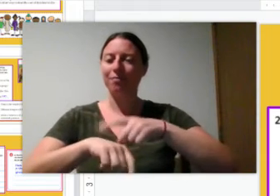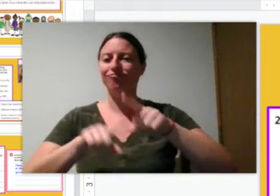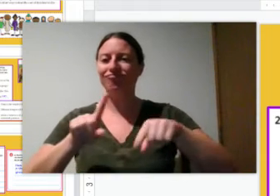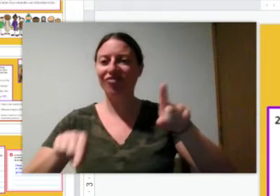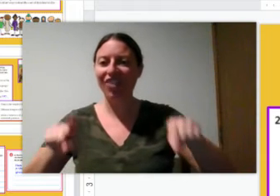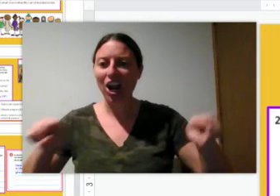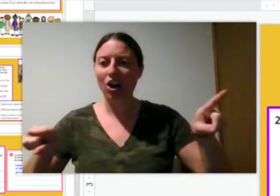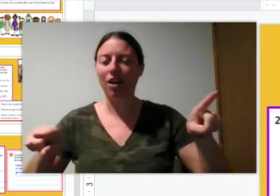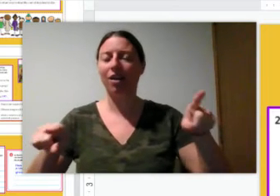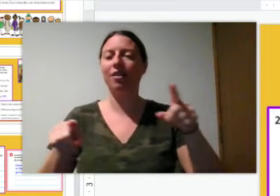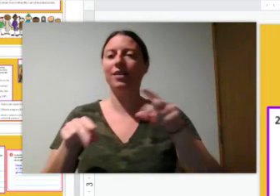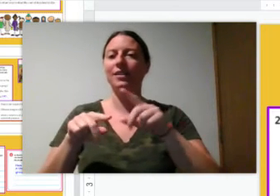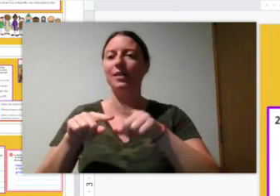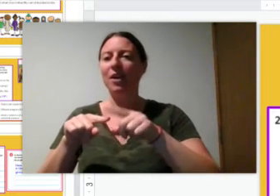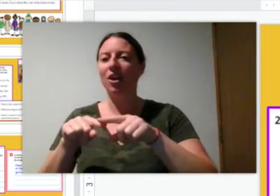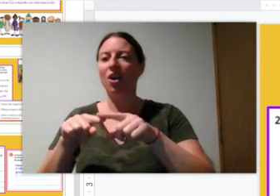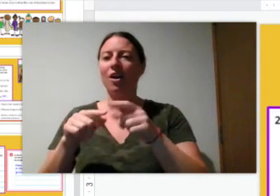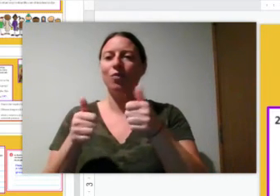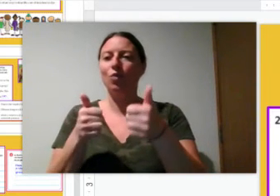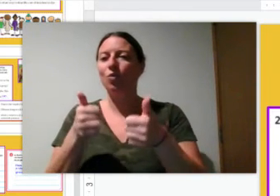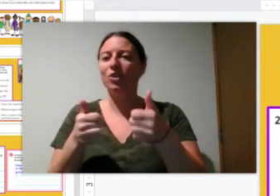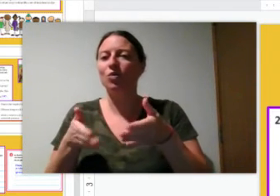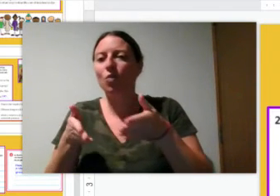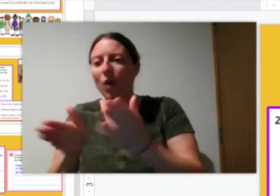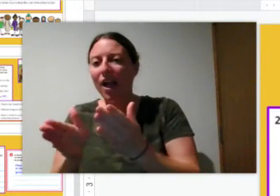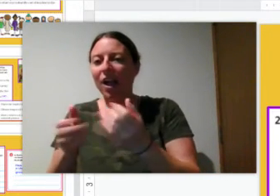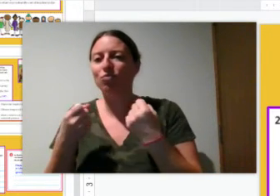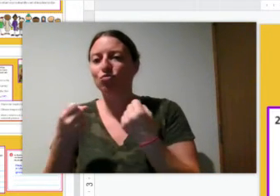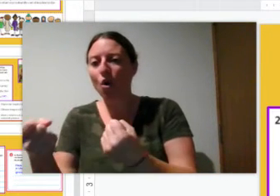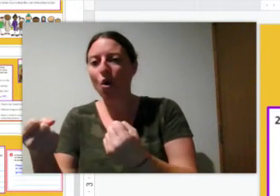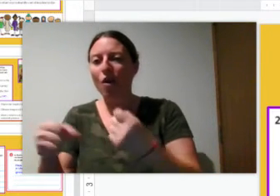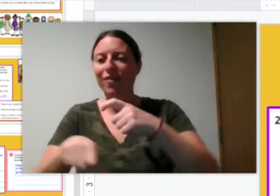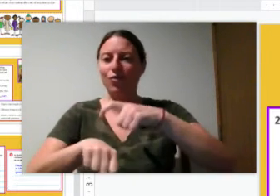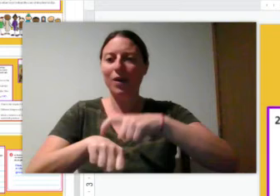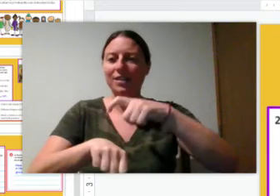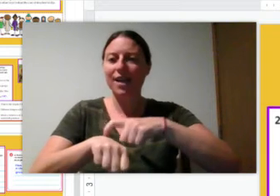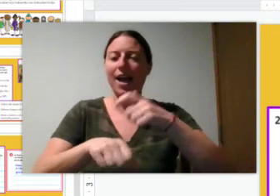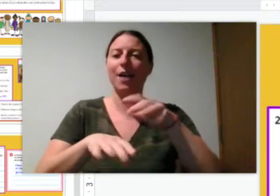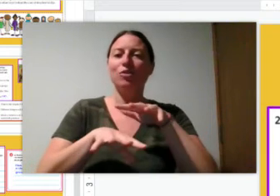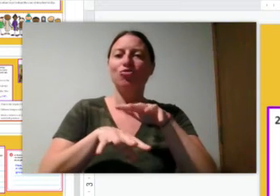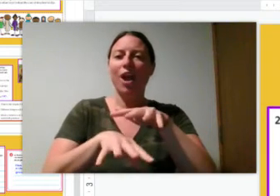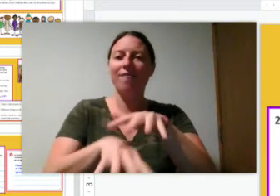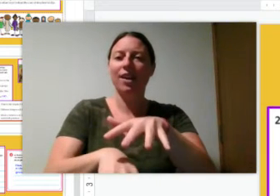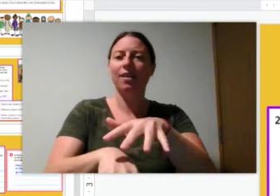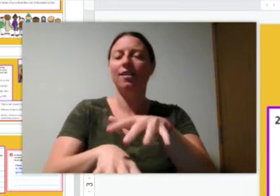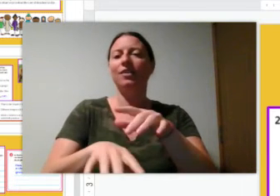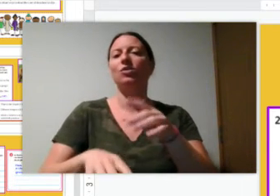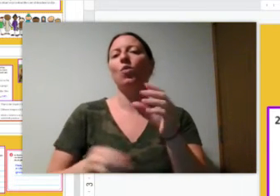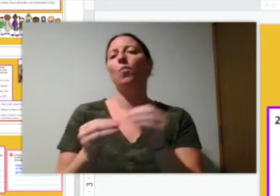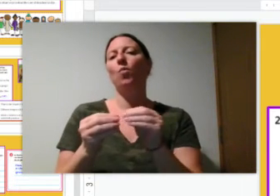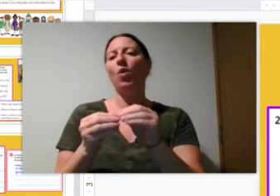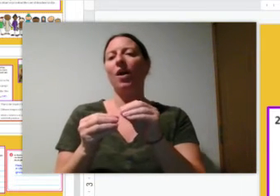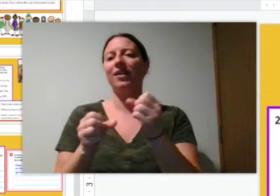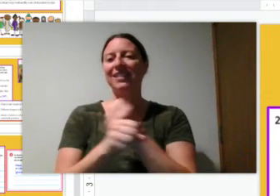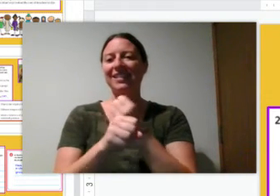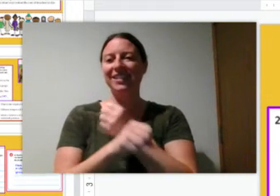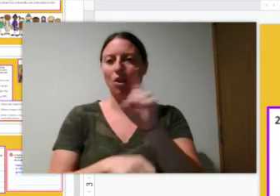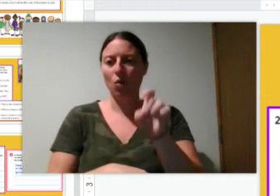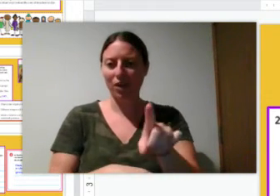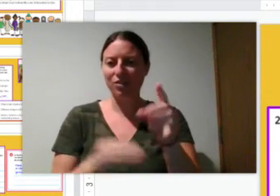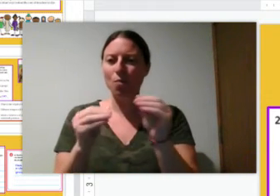which way you went to school, if there was traffic, if you were on time. So that is more of a statistical question because it has